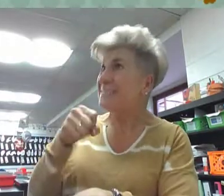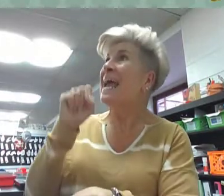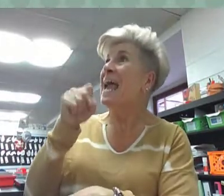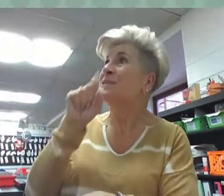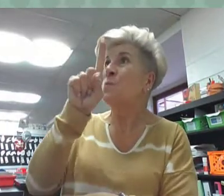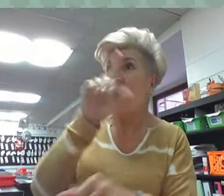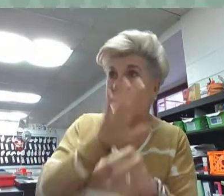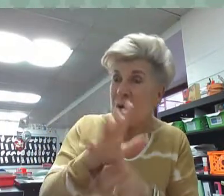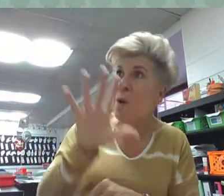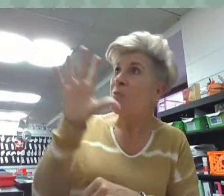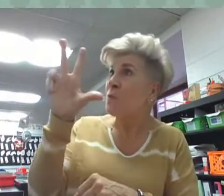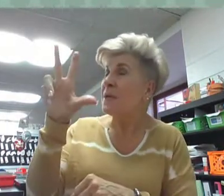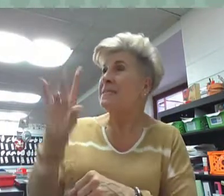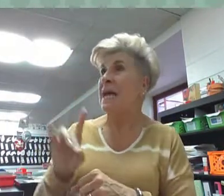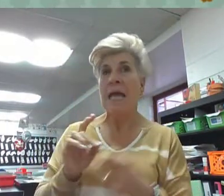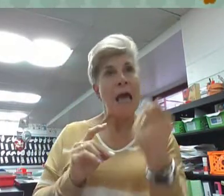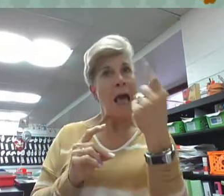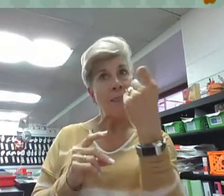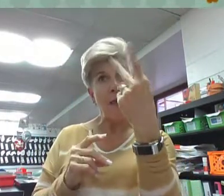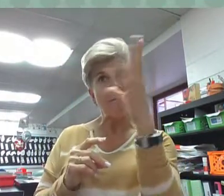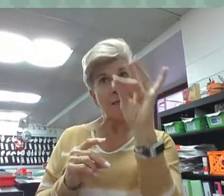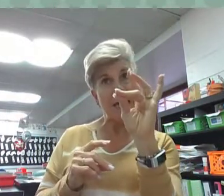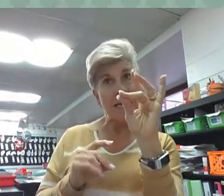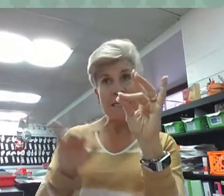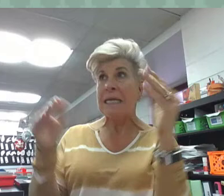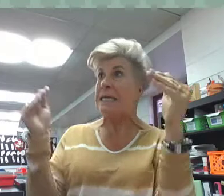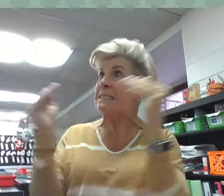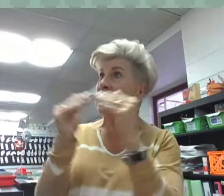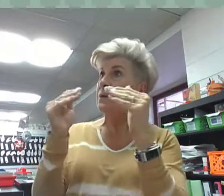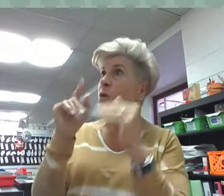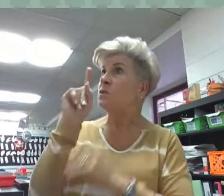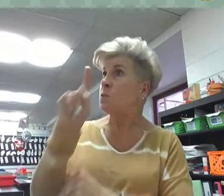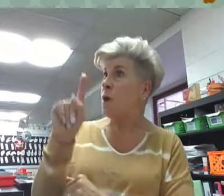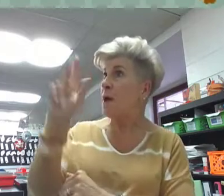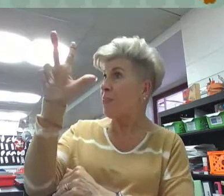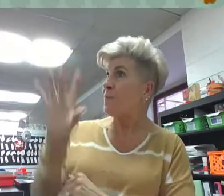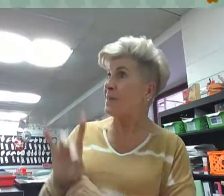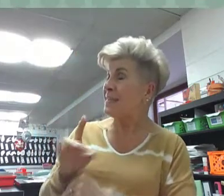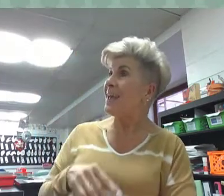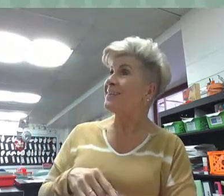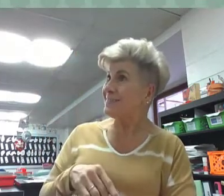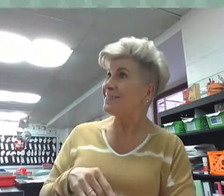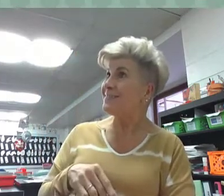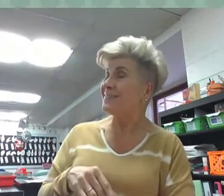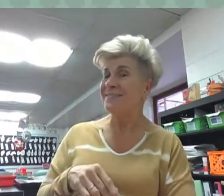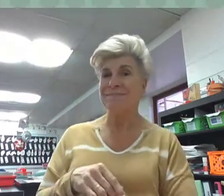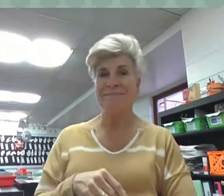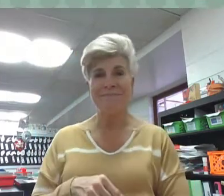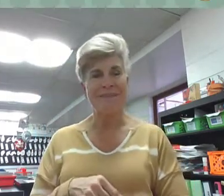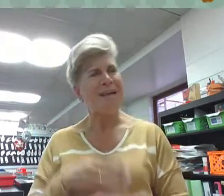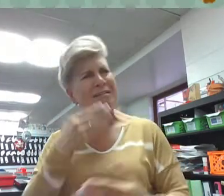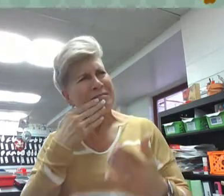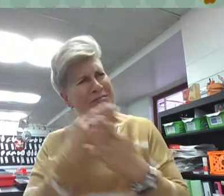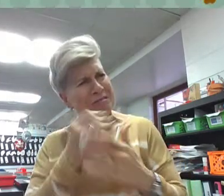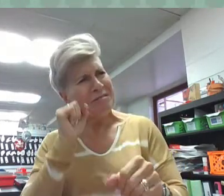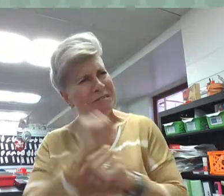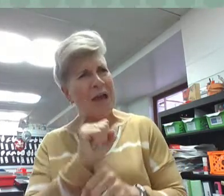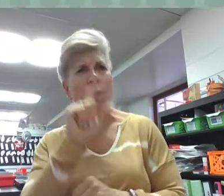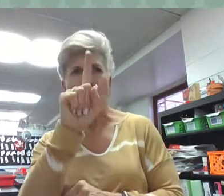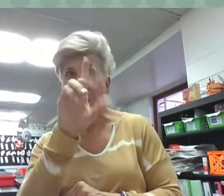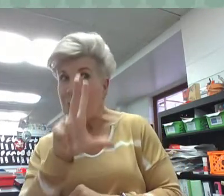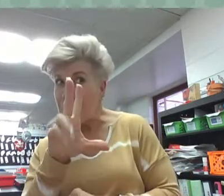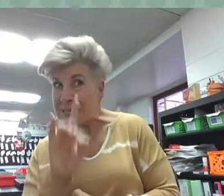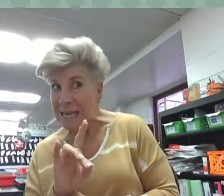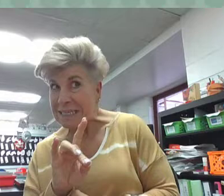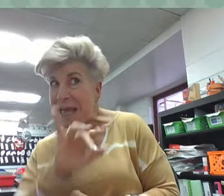He ran back to tell his mom that 11 eighths is equivalent to 1 3/8. She told